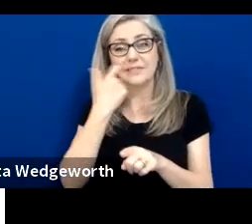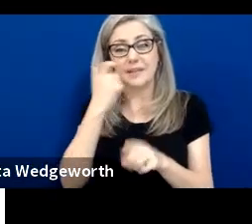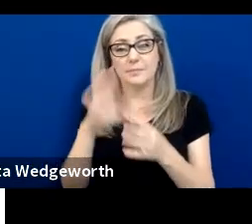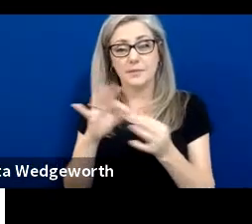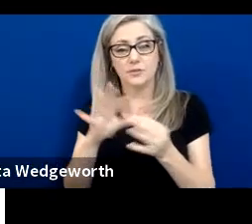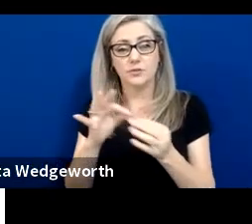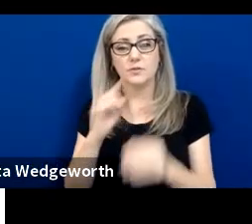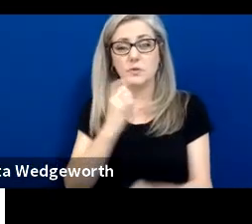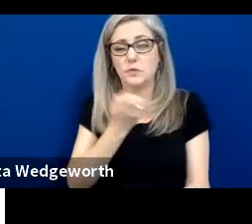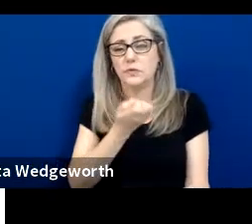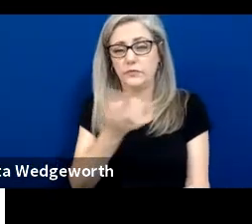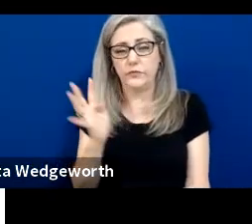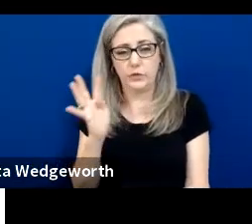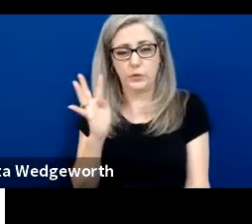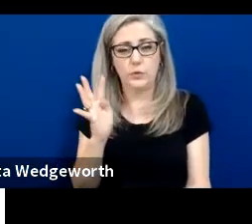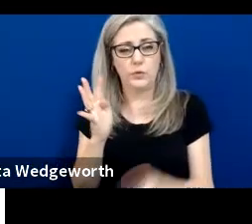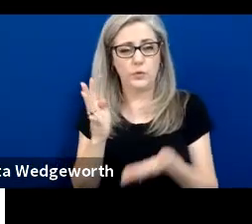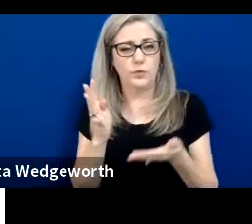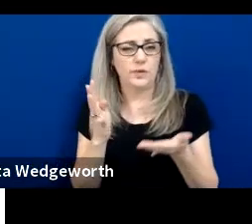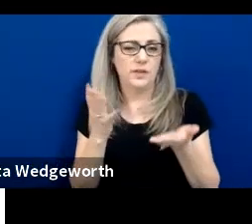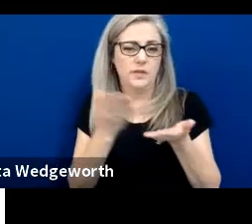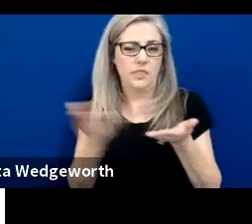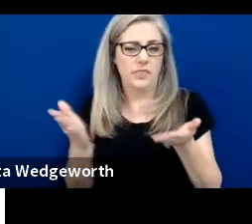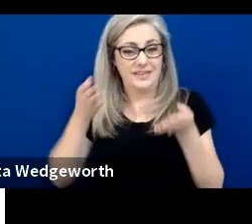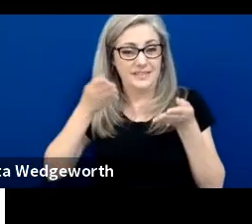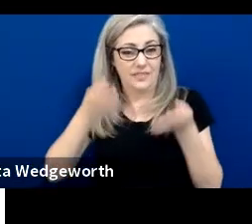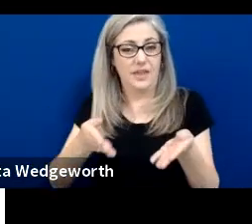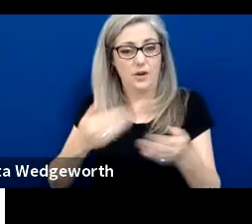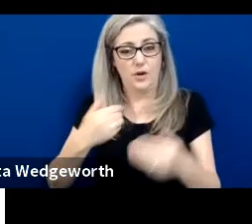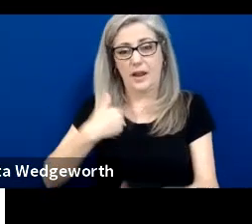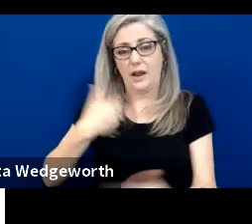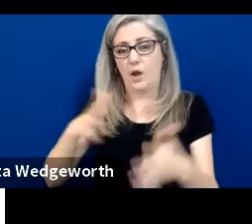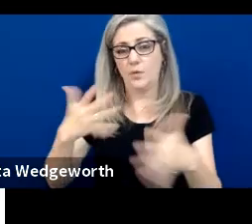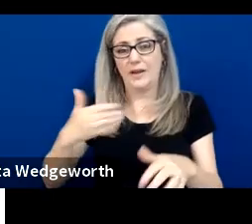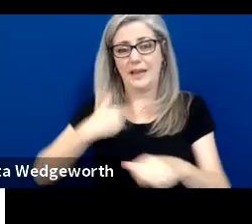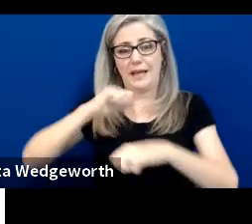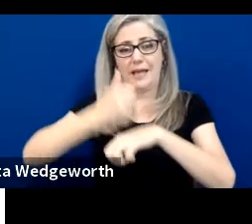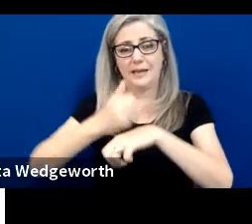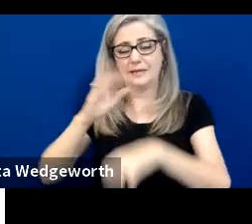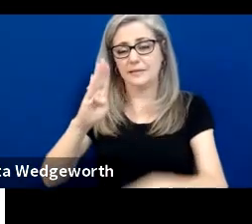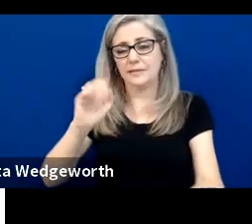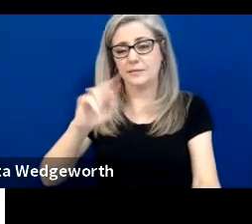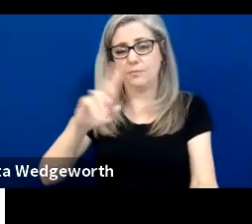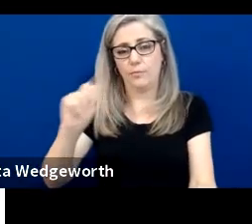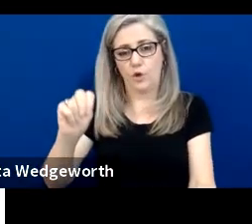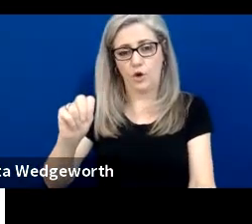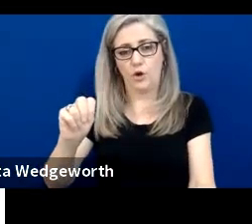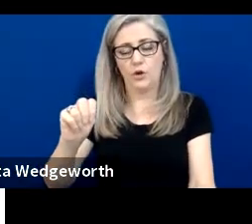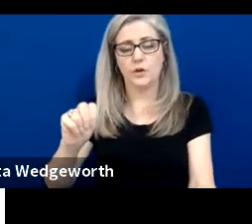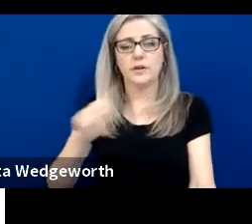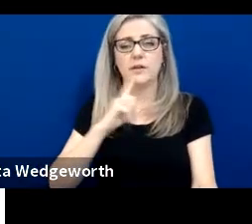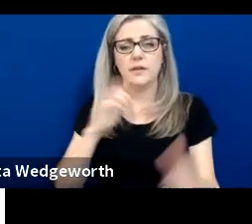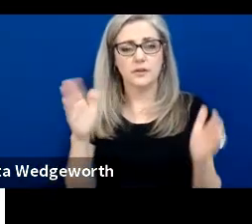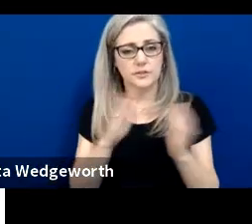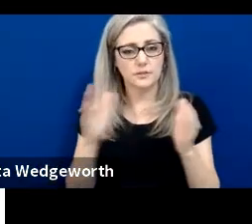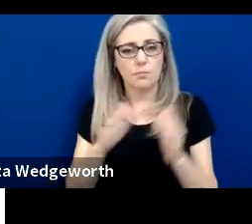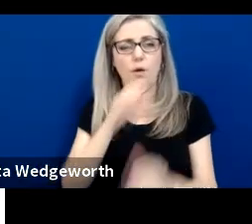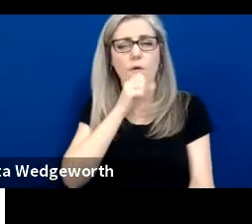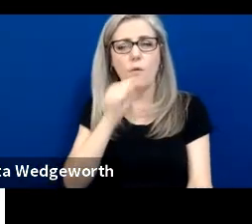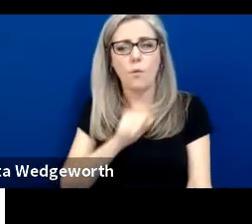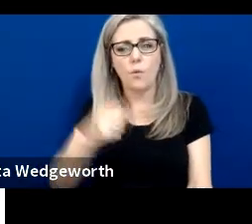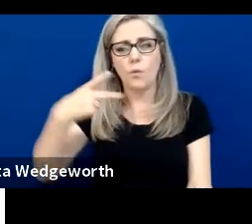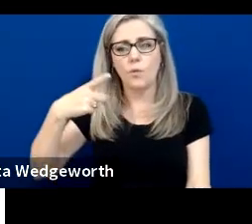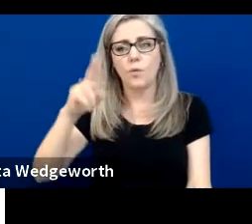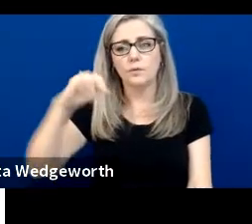few existing elements on site. There's a barn, there's a small pump house, old pump house, I